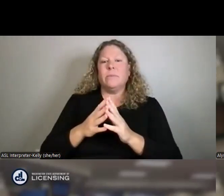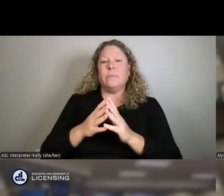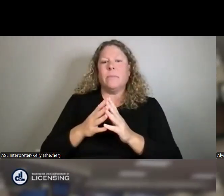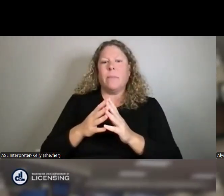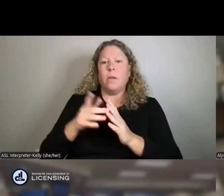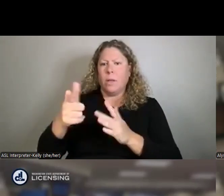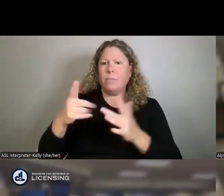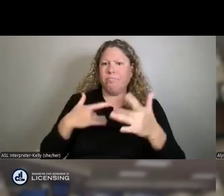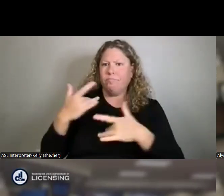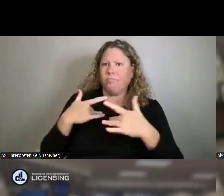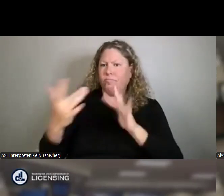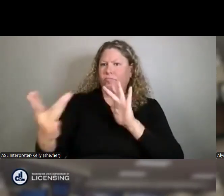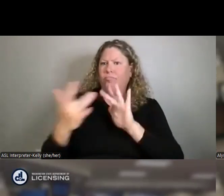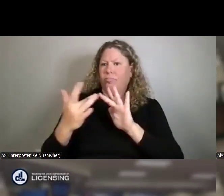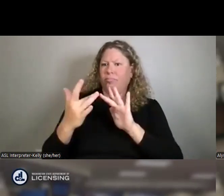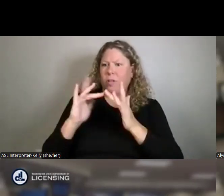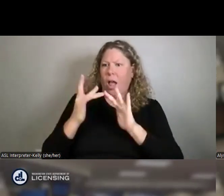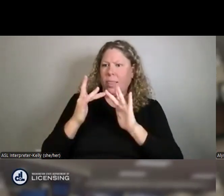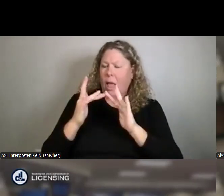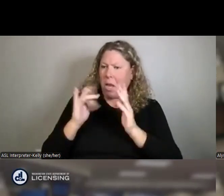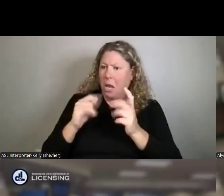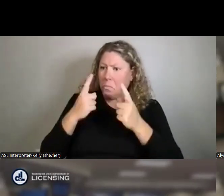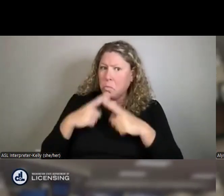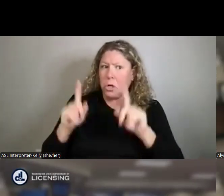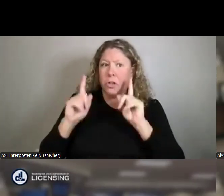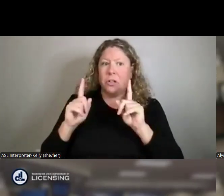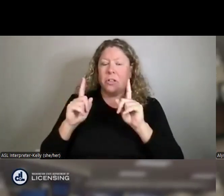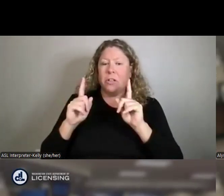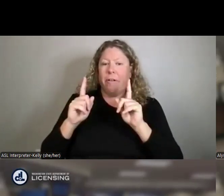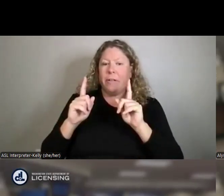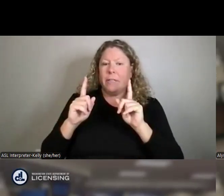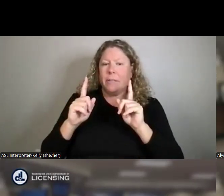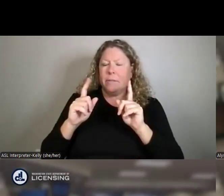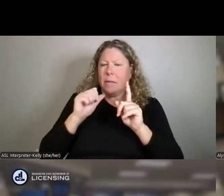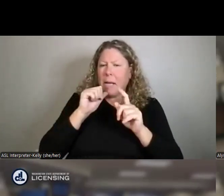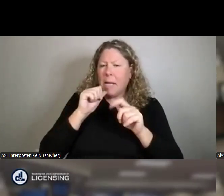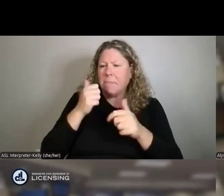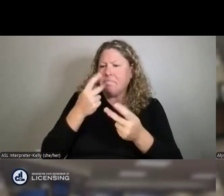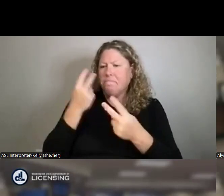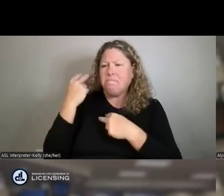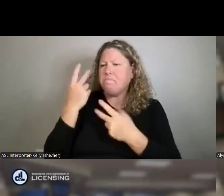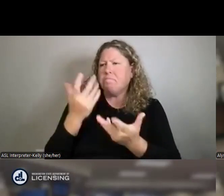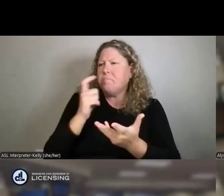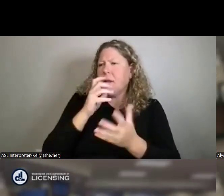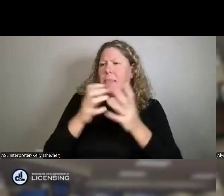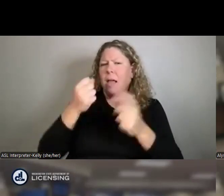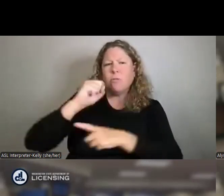us online successfully. So I don't recall a lot of resistance from the customers.